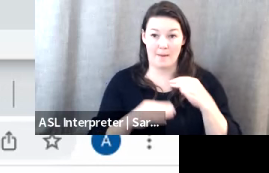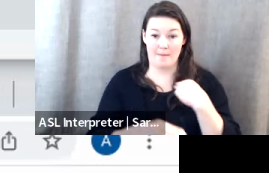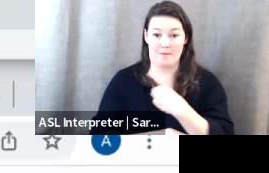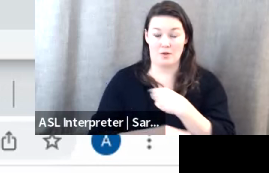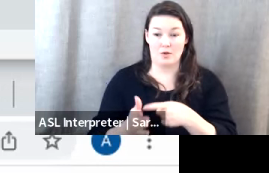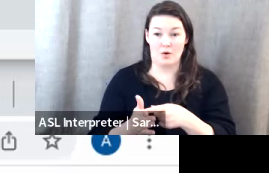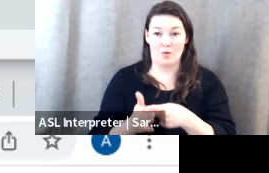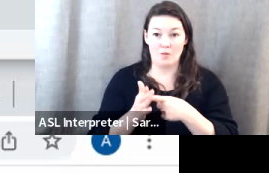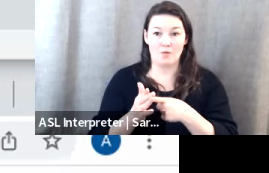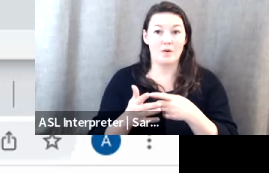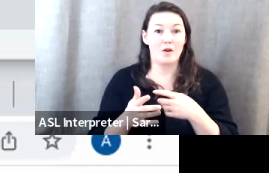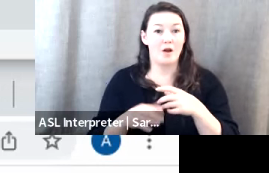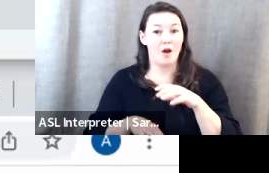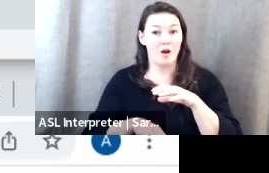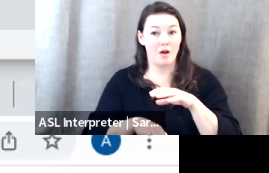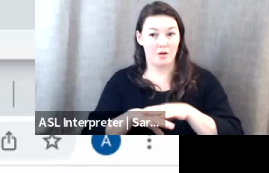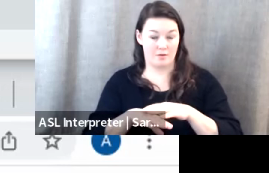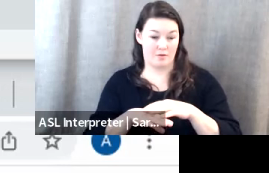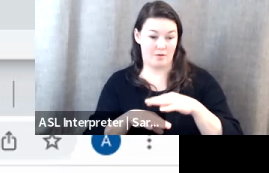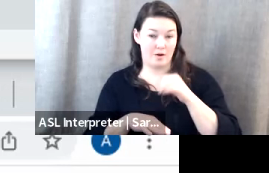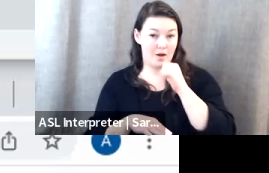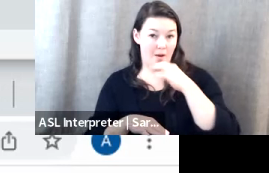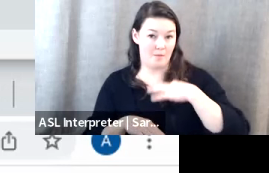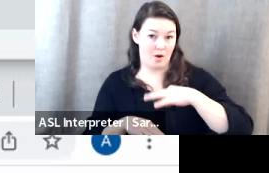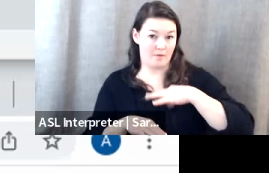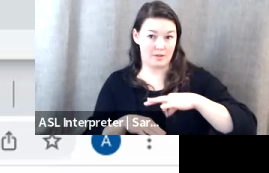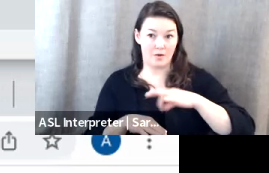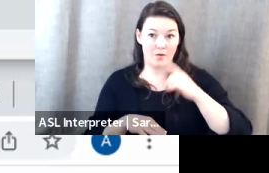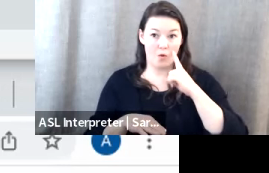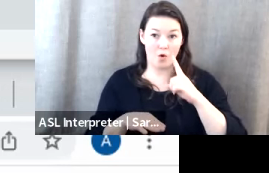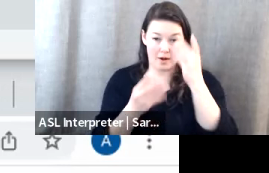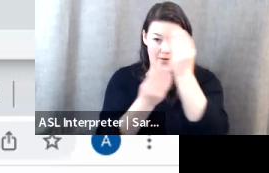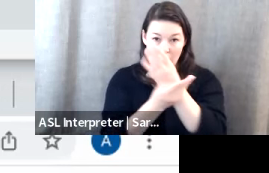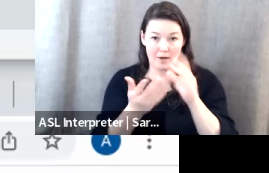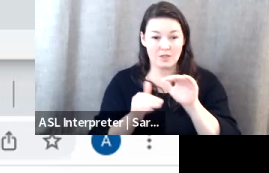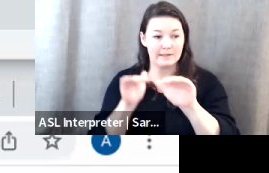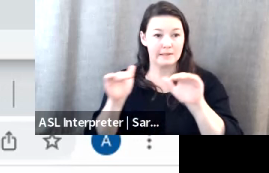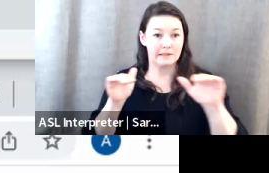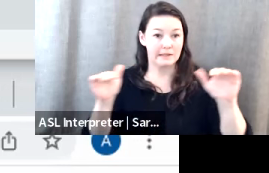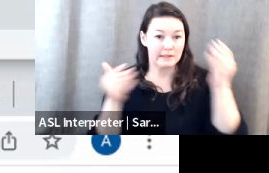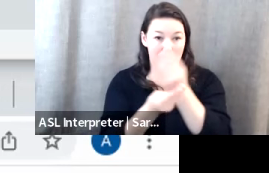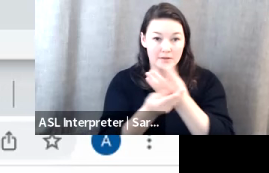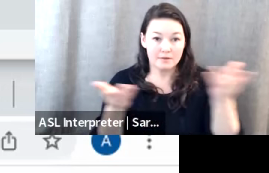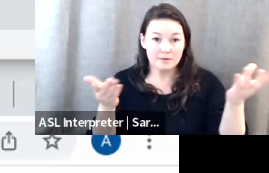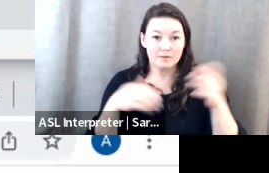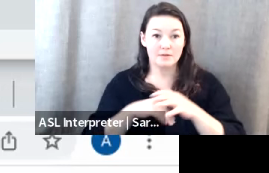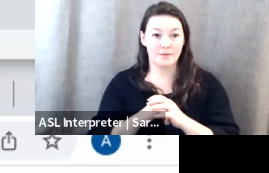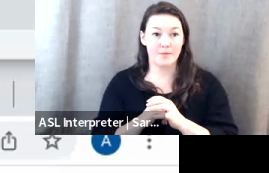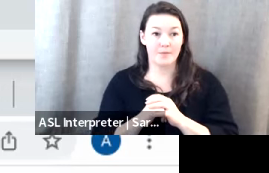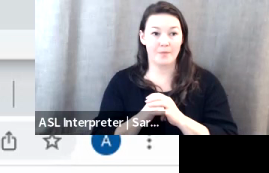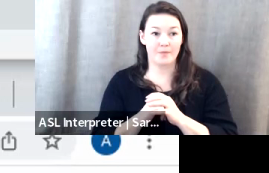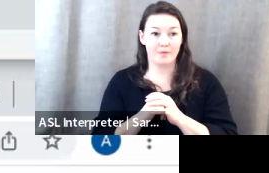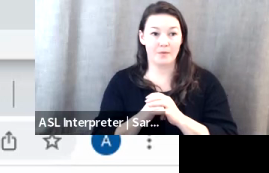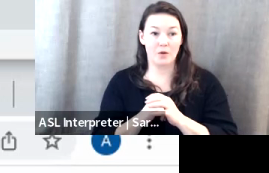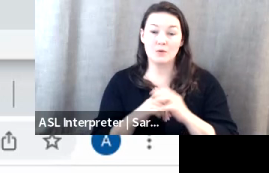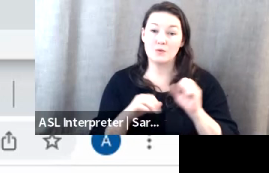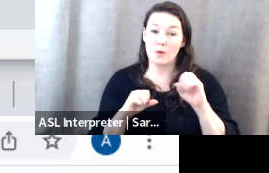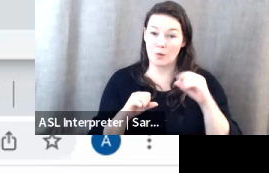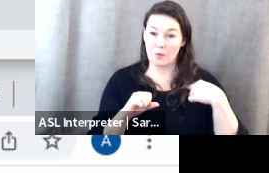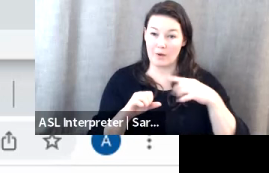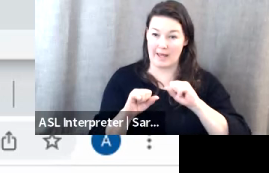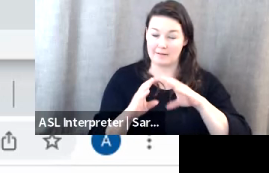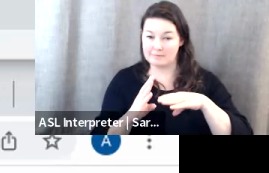get information, access to resources. So I think if we think in a strategic way, supporting